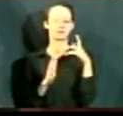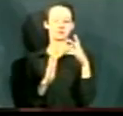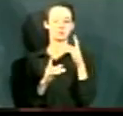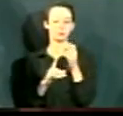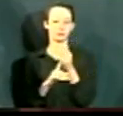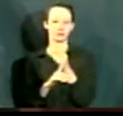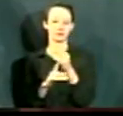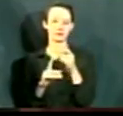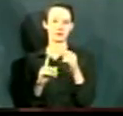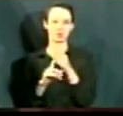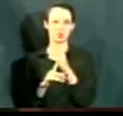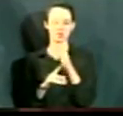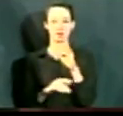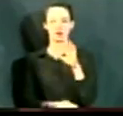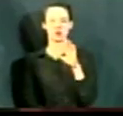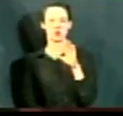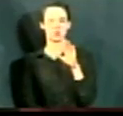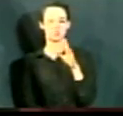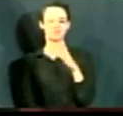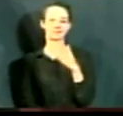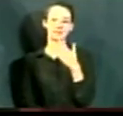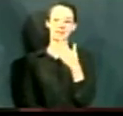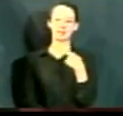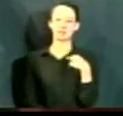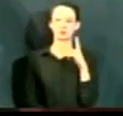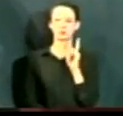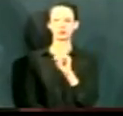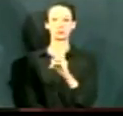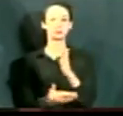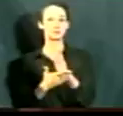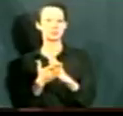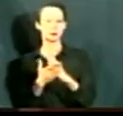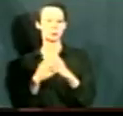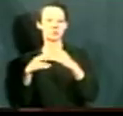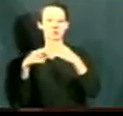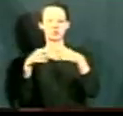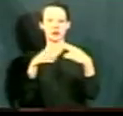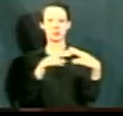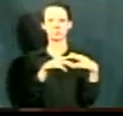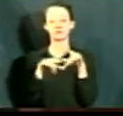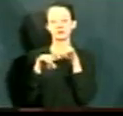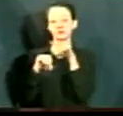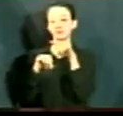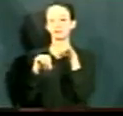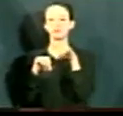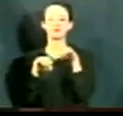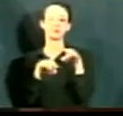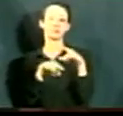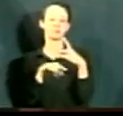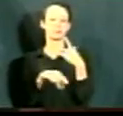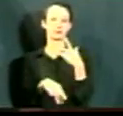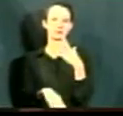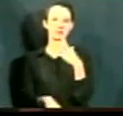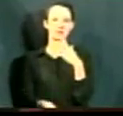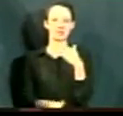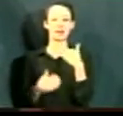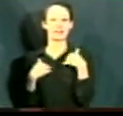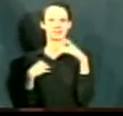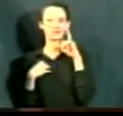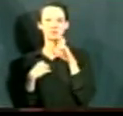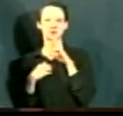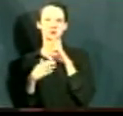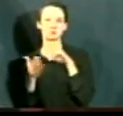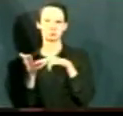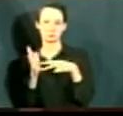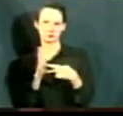name calling that's going on has a sexual meaning, and whether it's boy to boy, girl to boy, boy to girl, or girl to